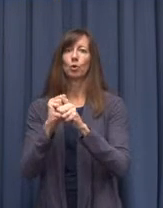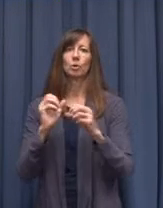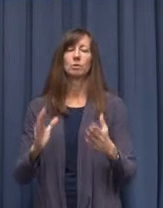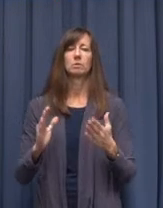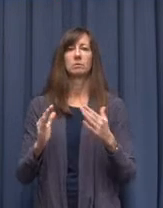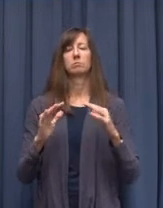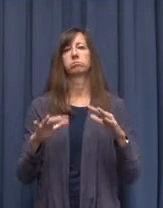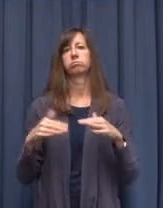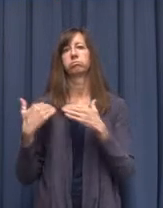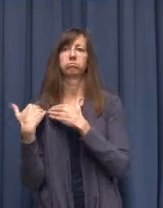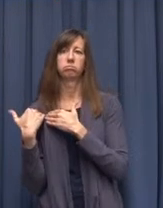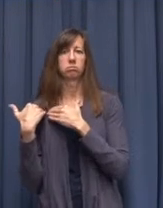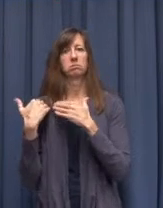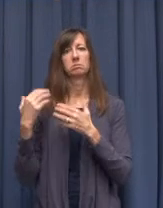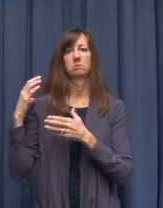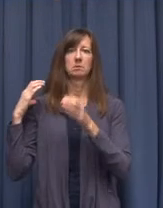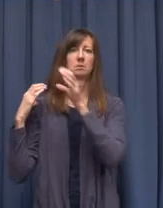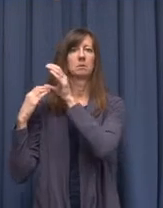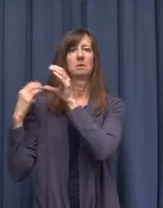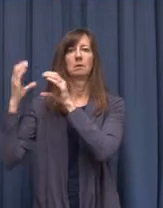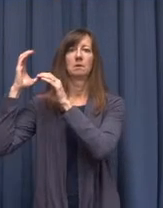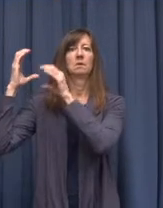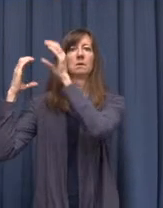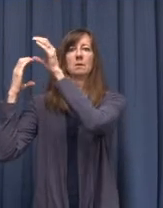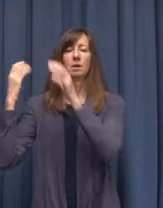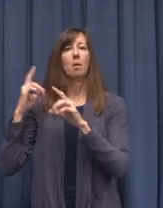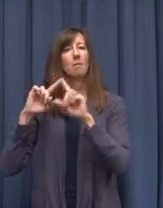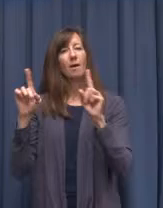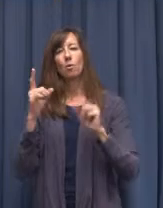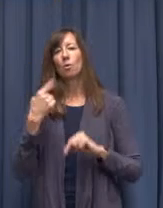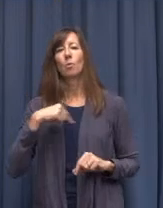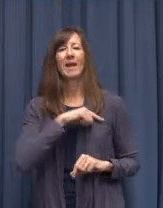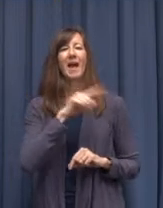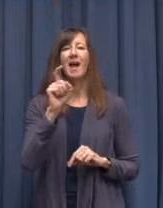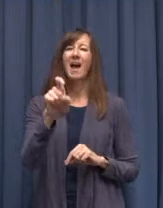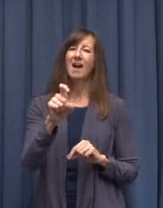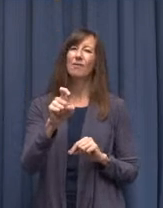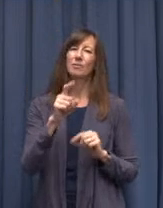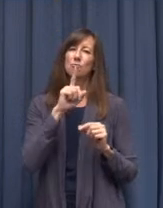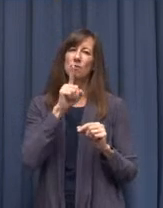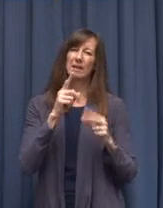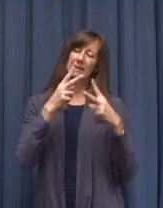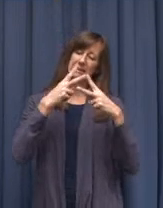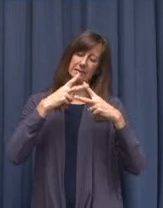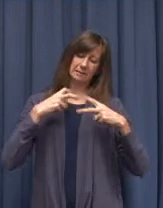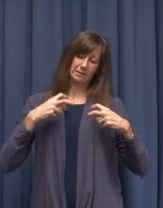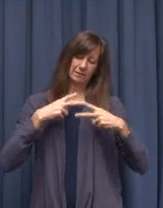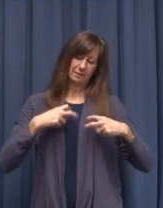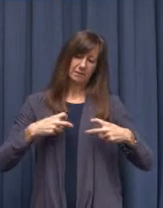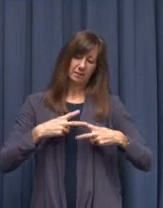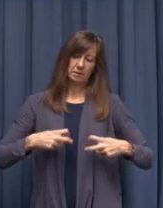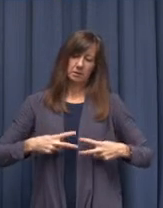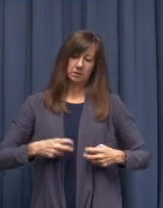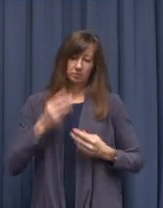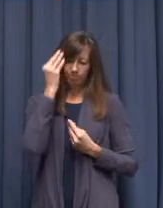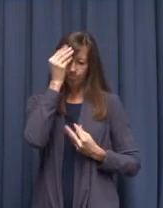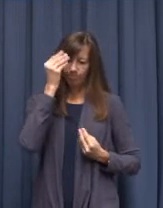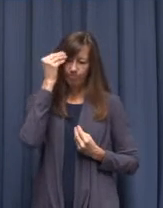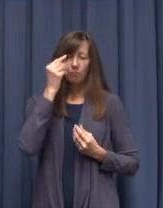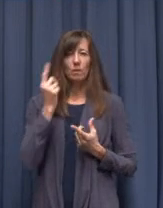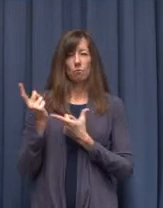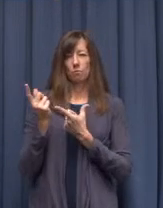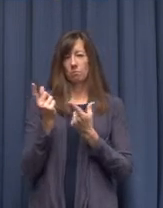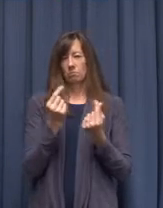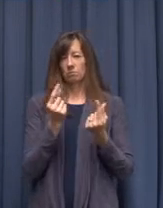But unfortunately, I think we need to dig deep one more time here. Remember what we did before. Let's do it again